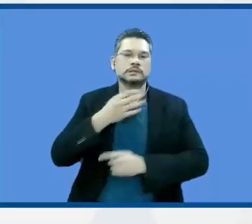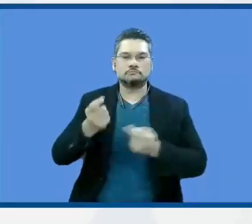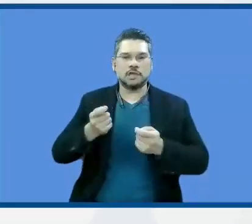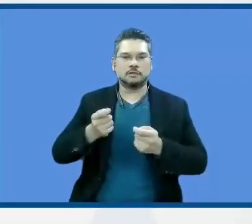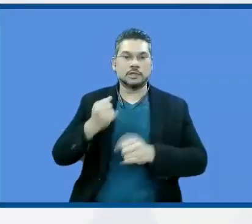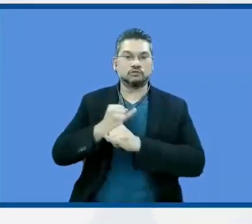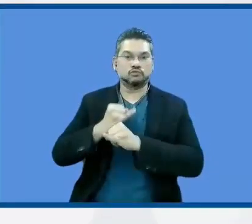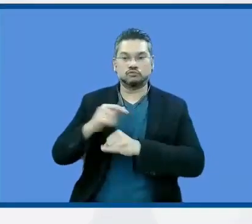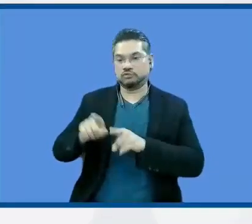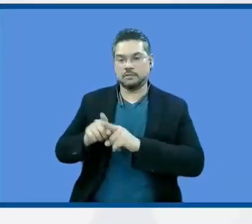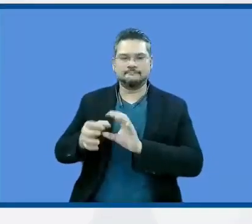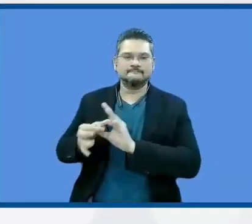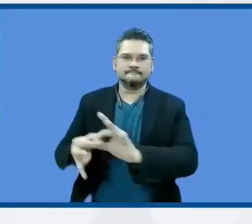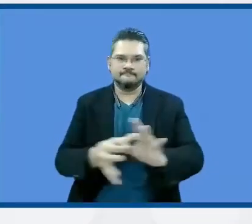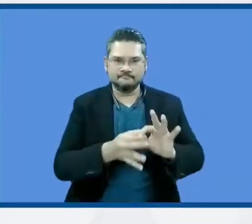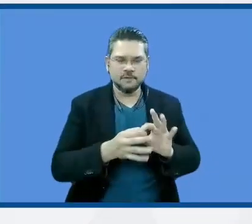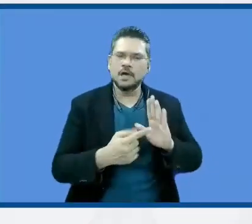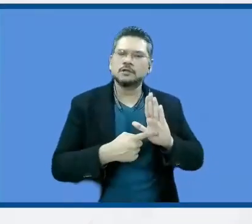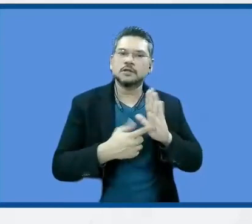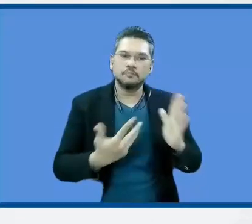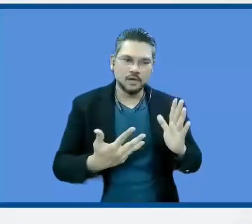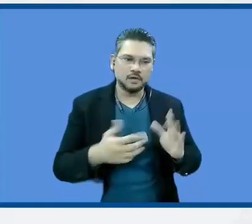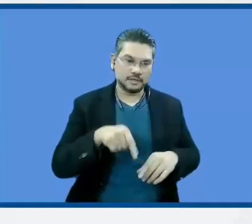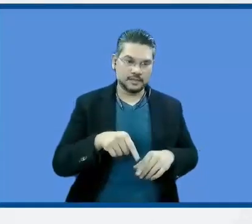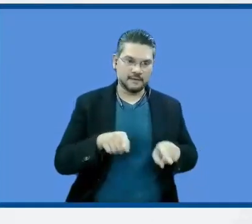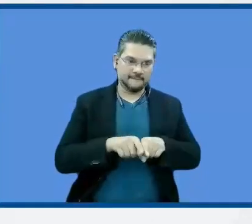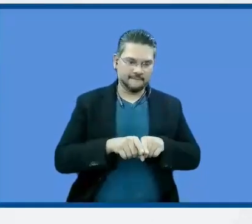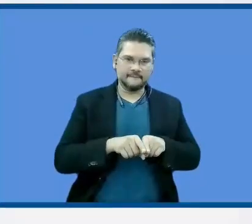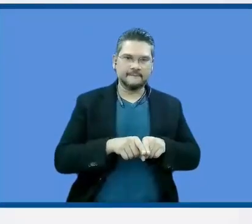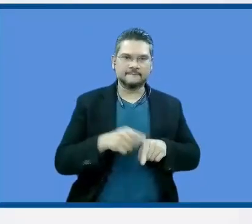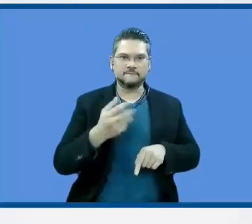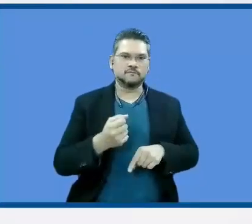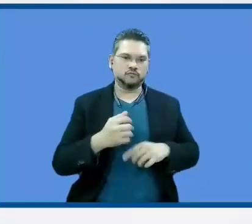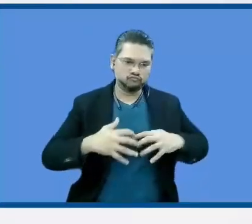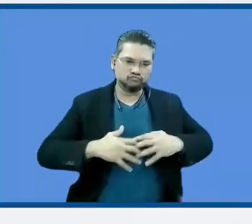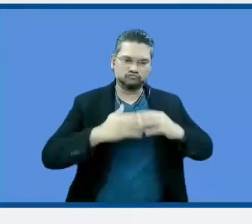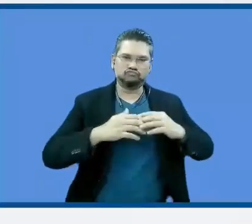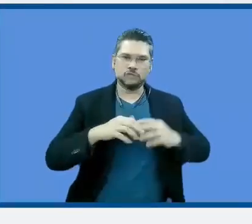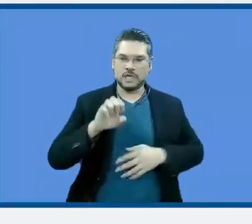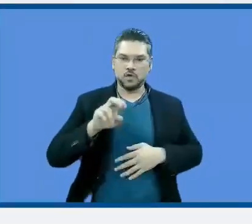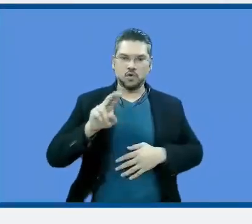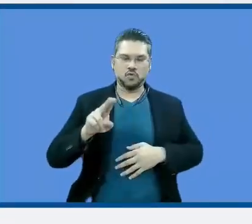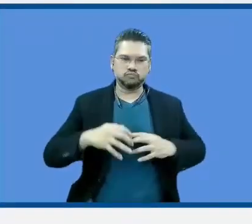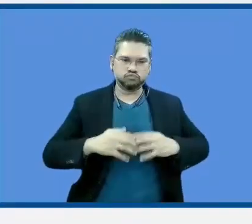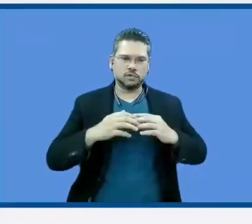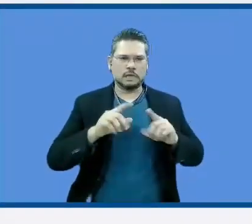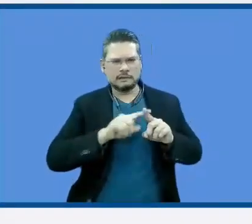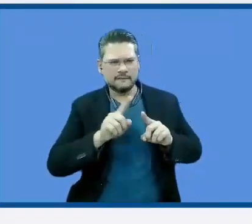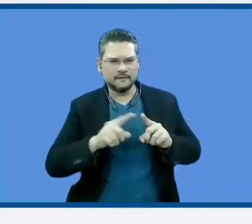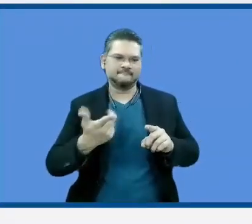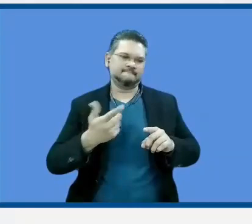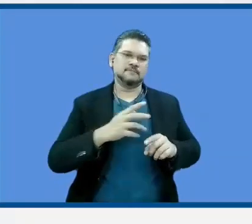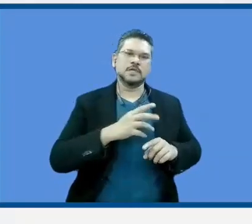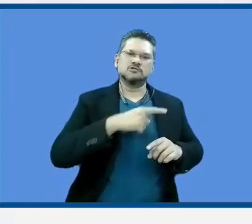warning systems along the regions have been developed with the support of the EU, tackling all types of hazards from droughts, landslides, floods